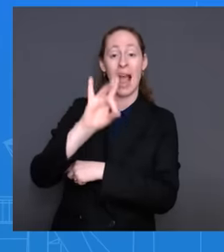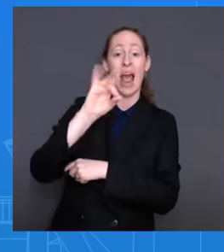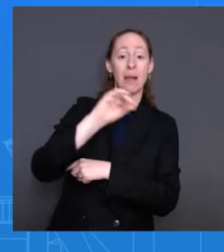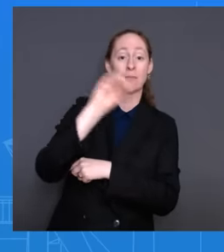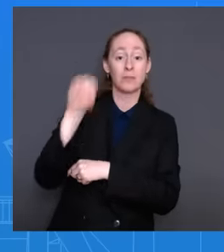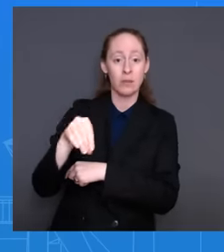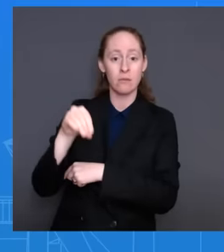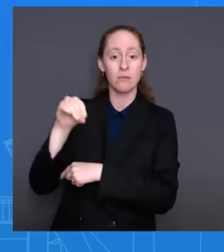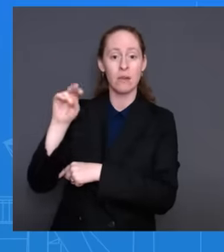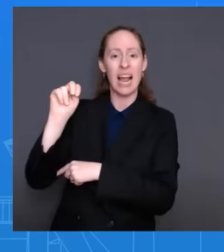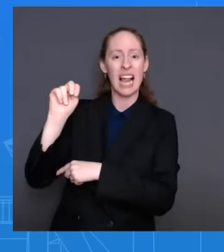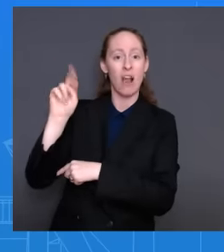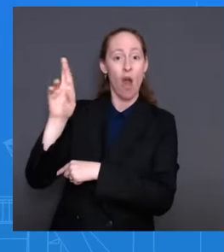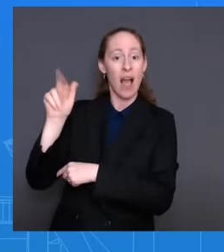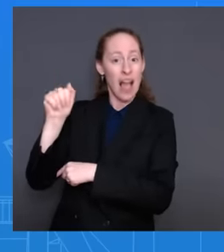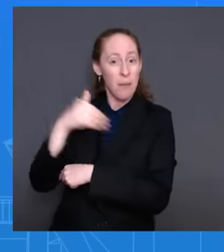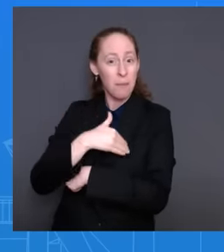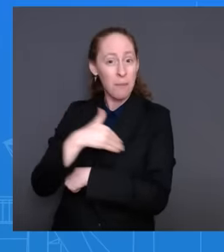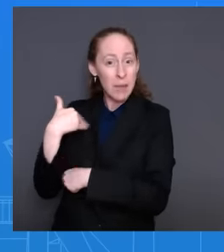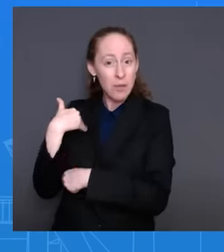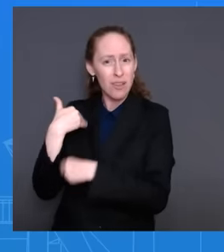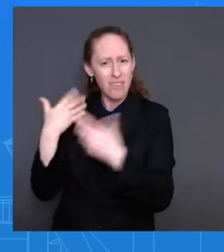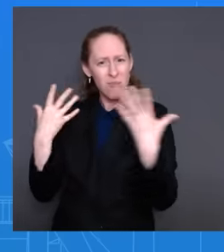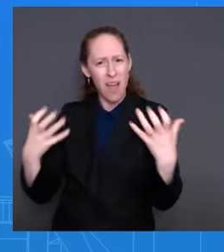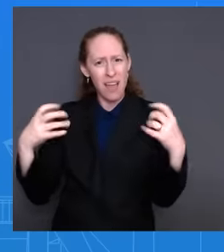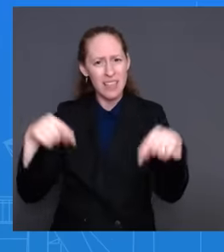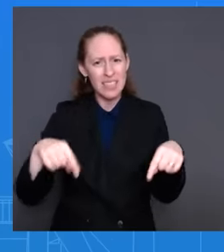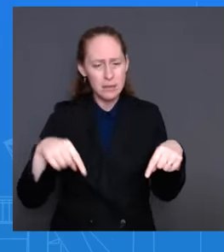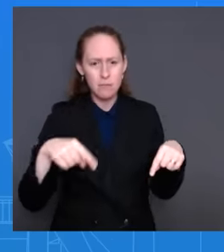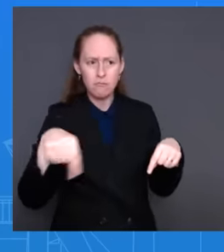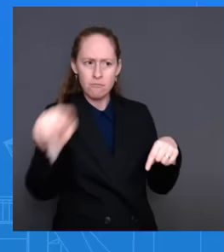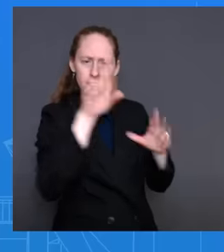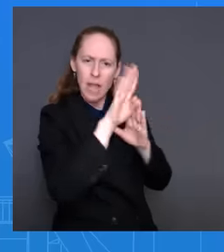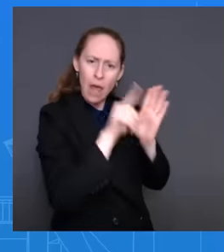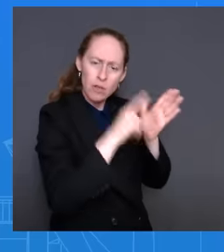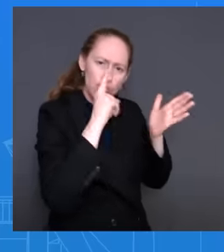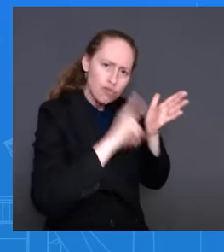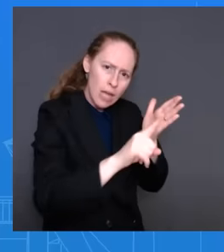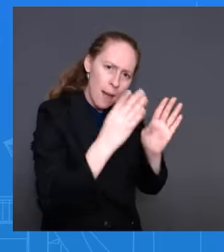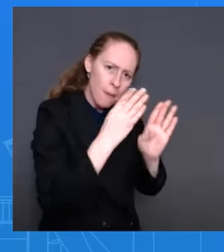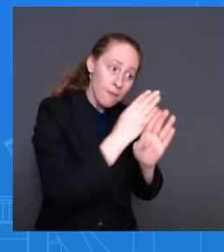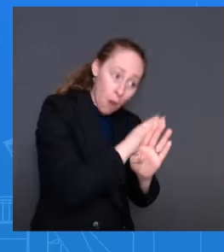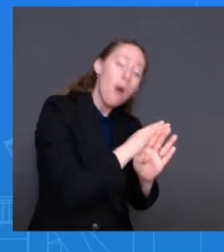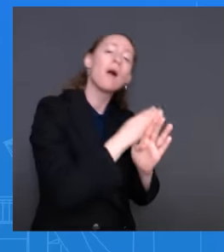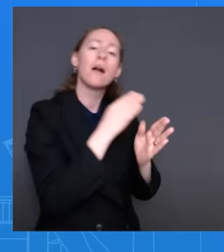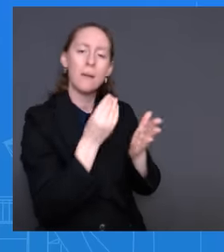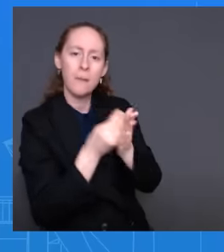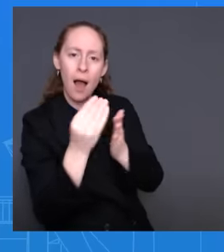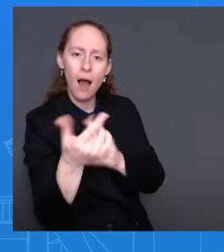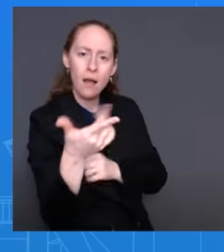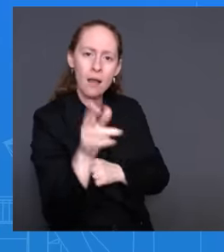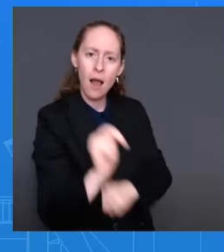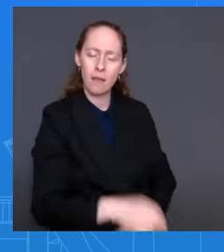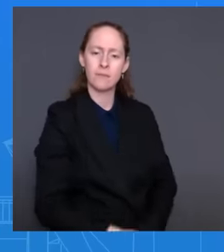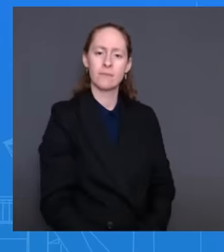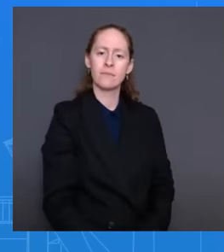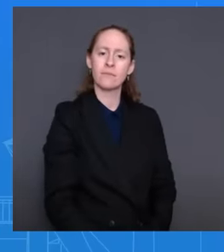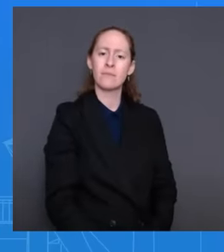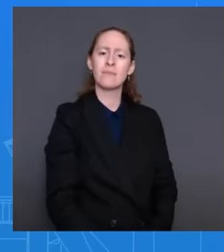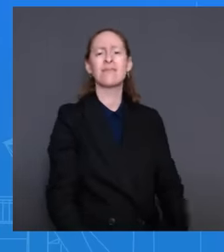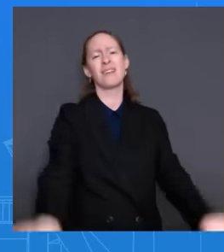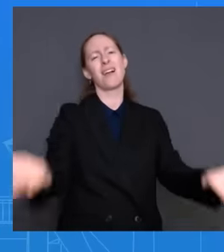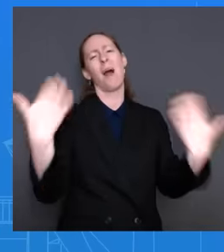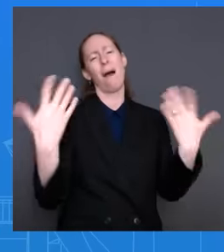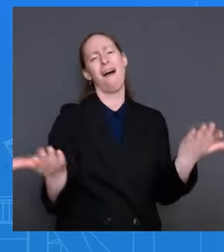know. That's what the data shows us. That's what we need to do is for them to act so that we can make sure that our